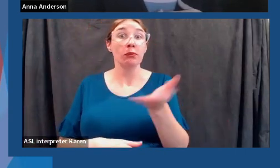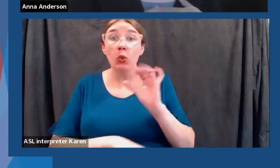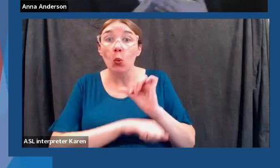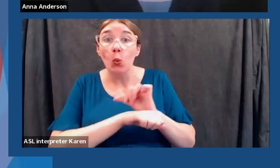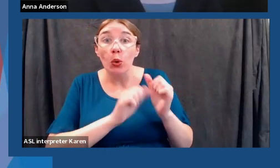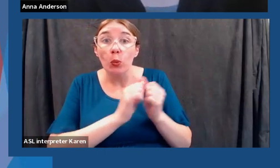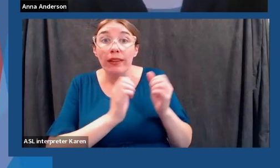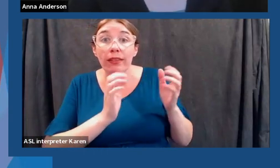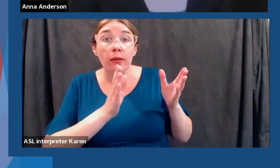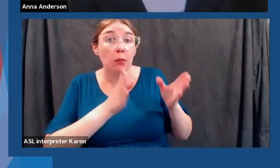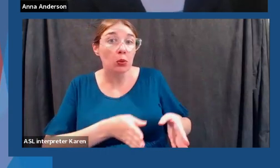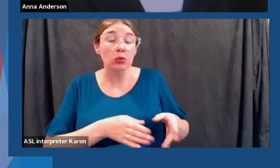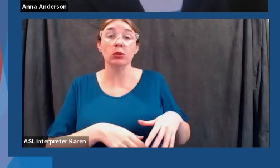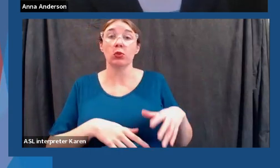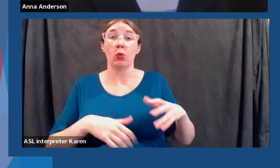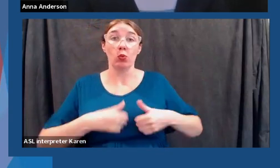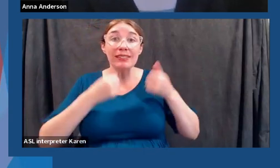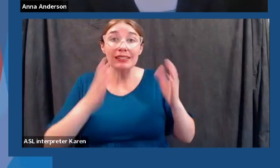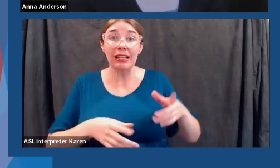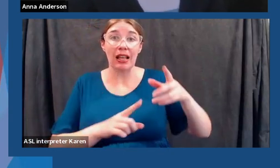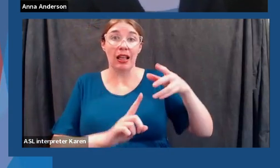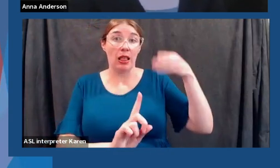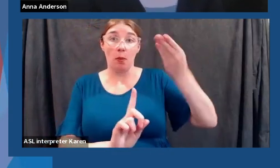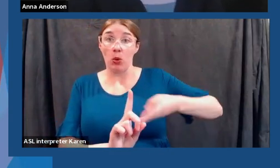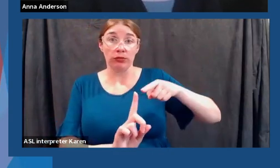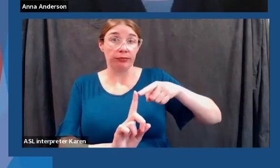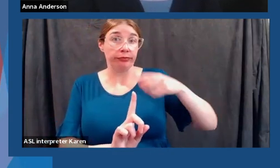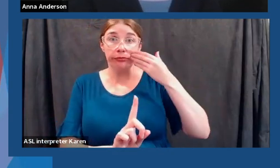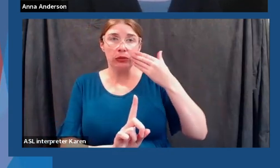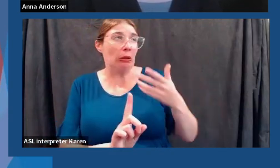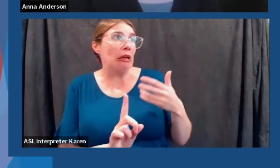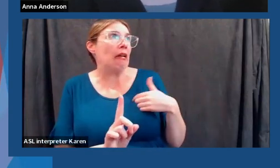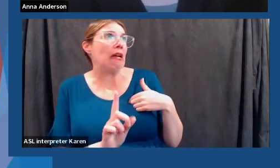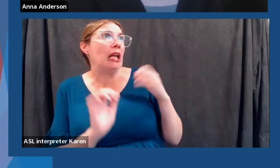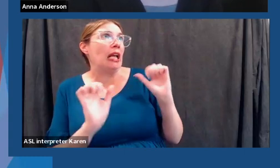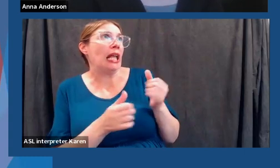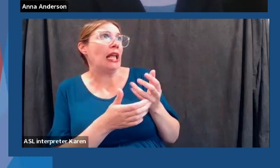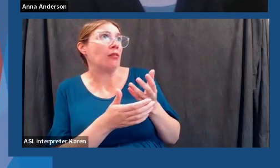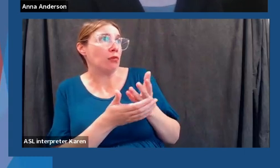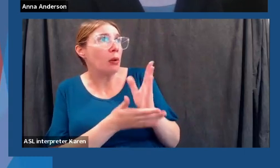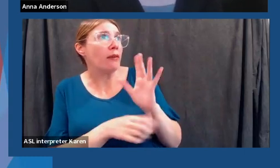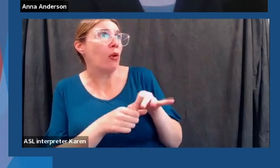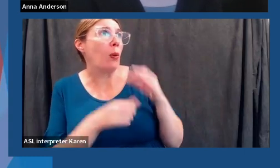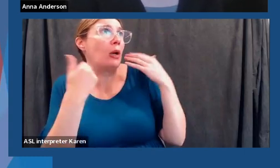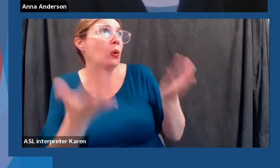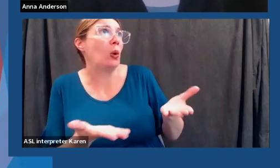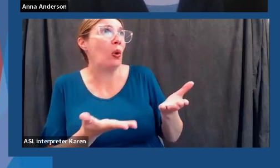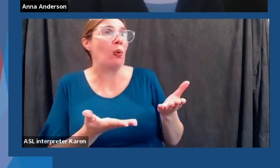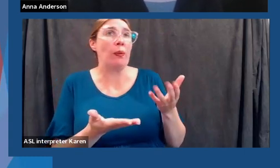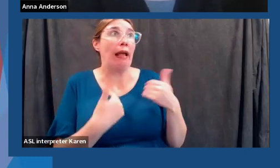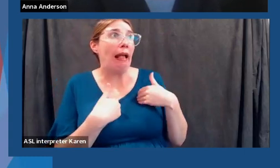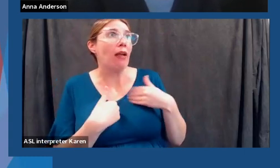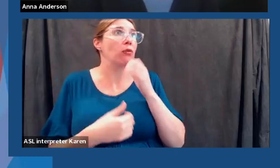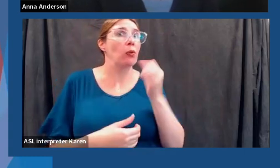and they don't know if they have the right to vote or not, and that happens, there is a process on figuring that